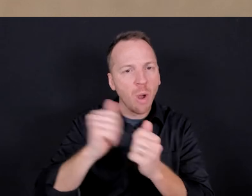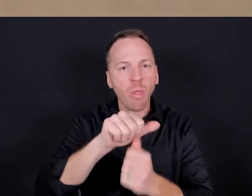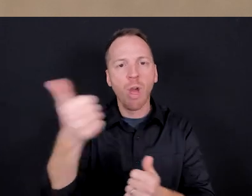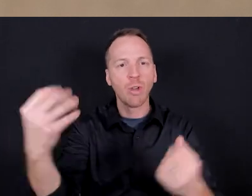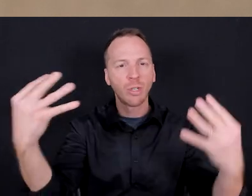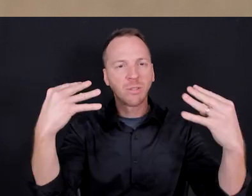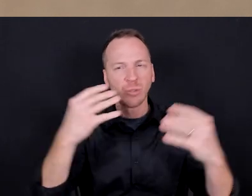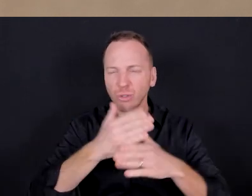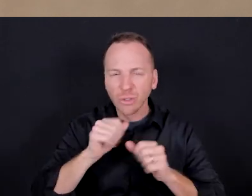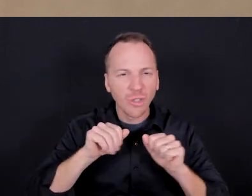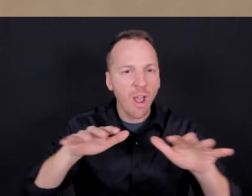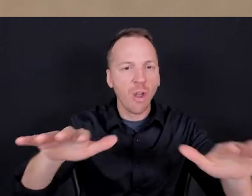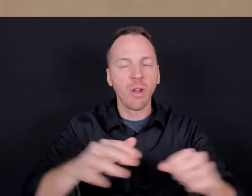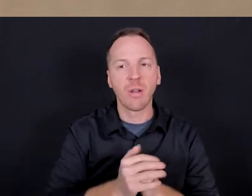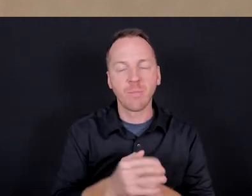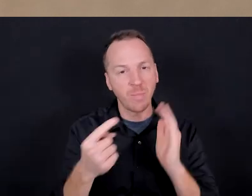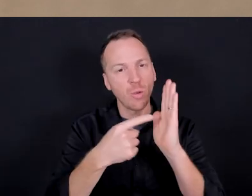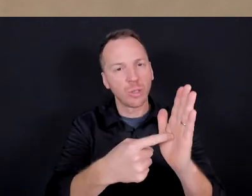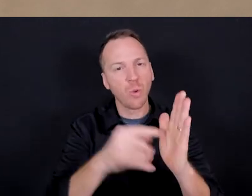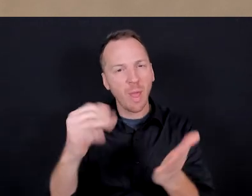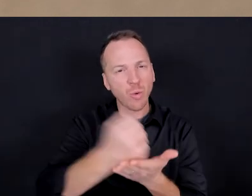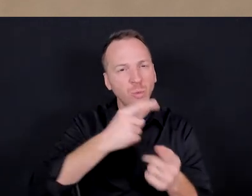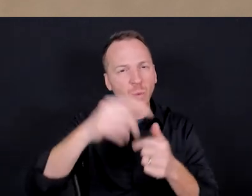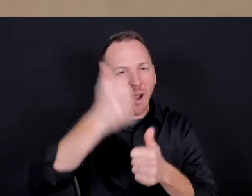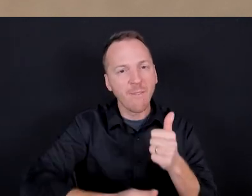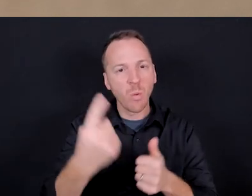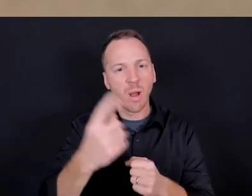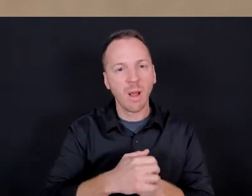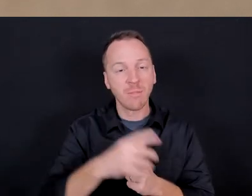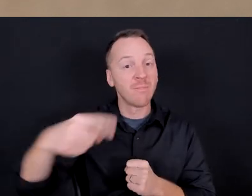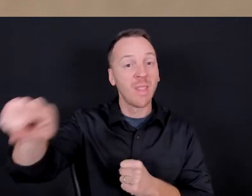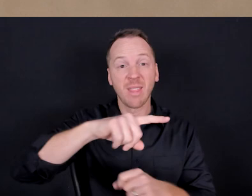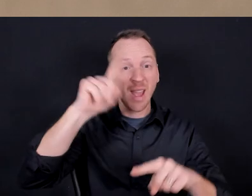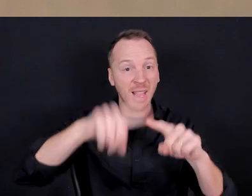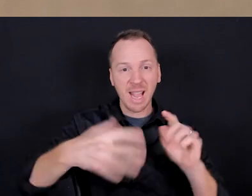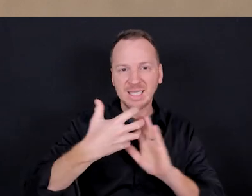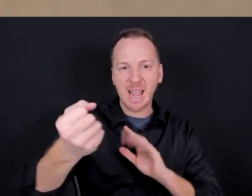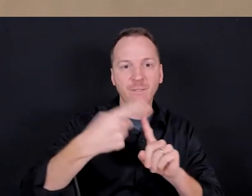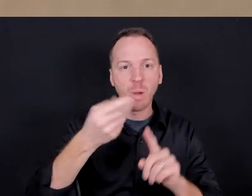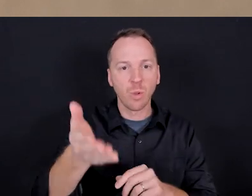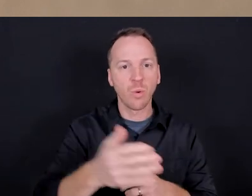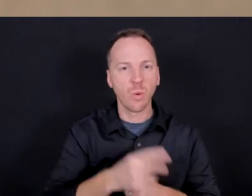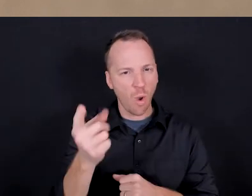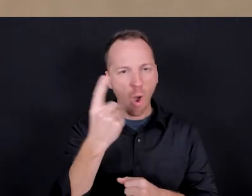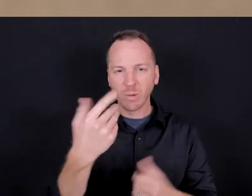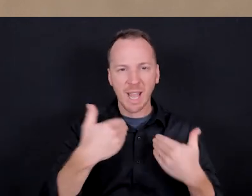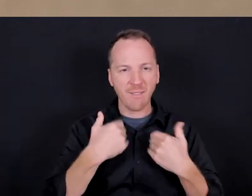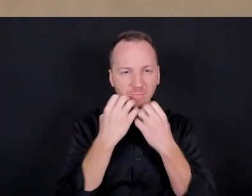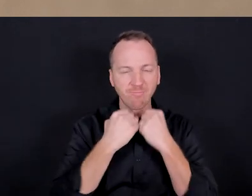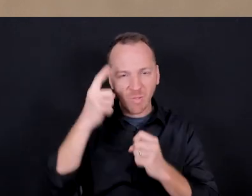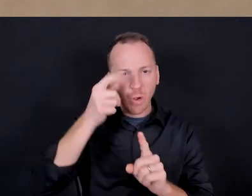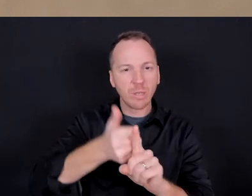others. I mean, show that treasure to everyone because they can't take it from you. You'll always have it for